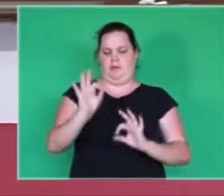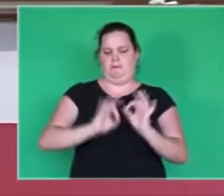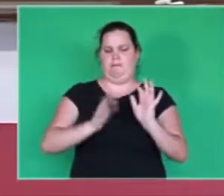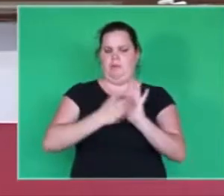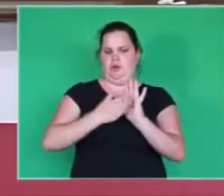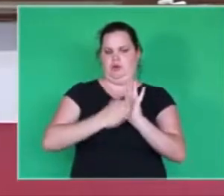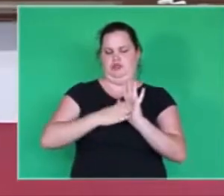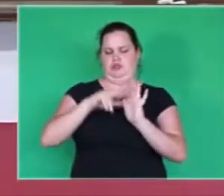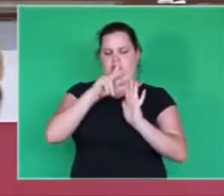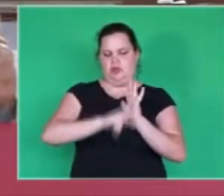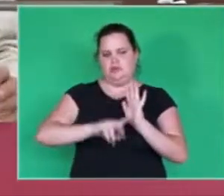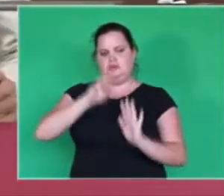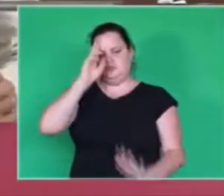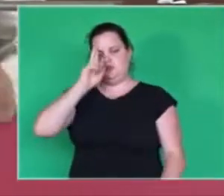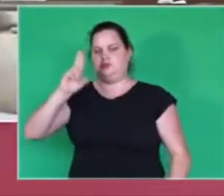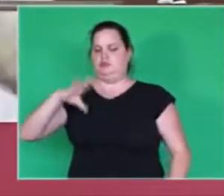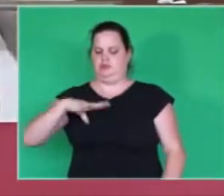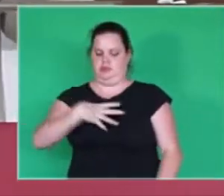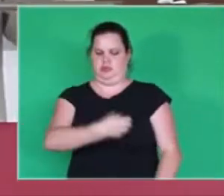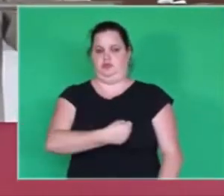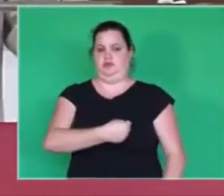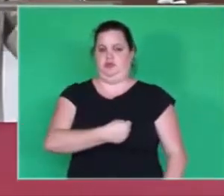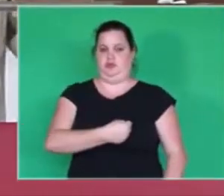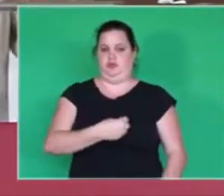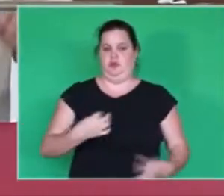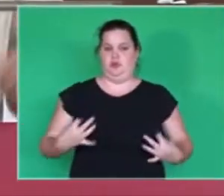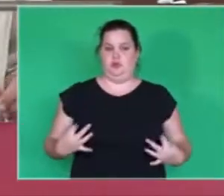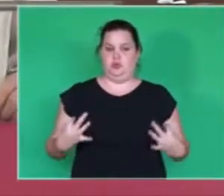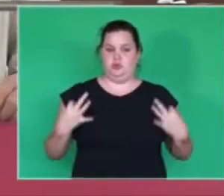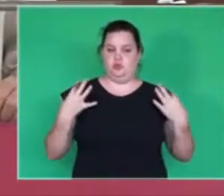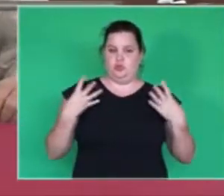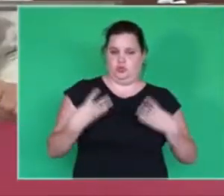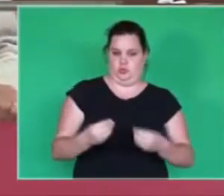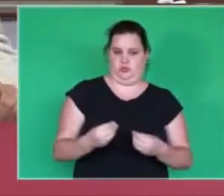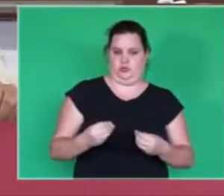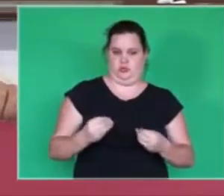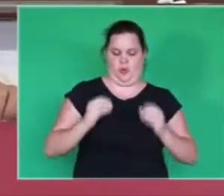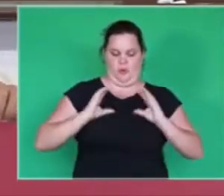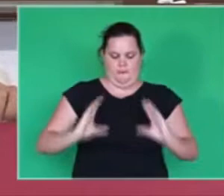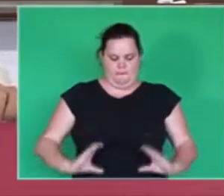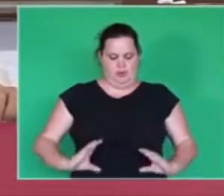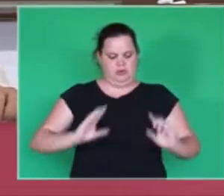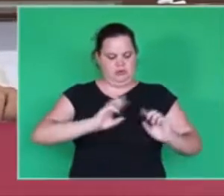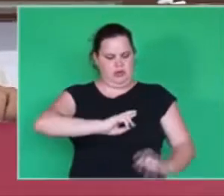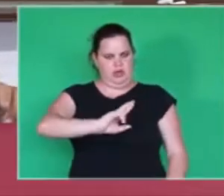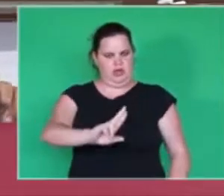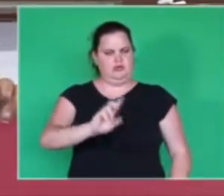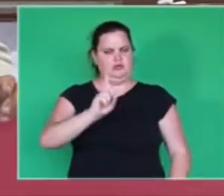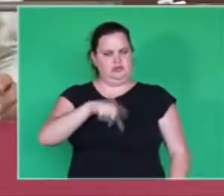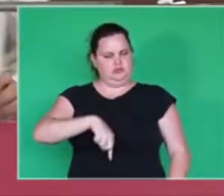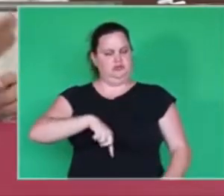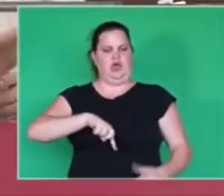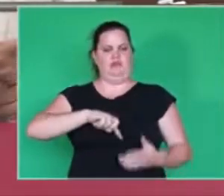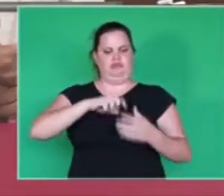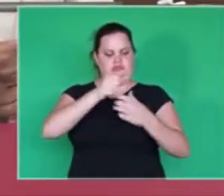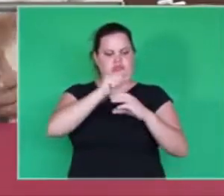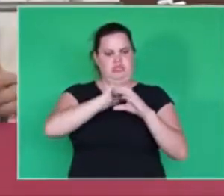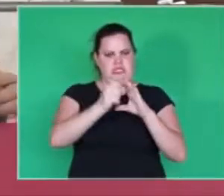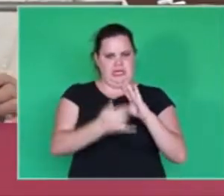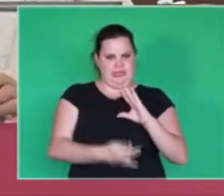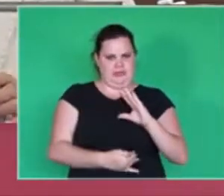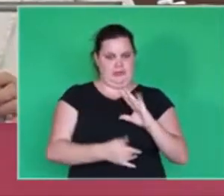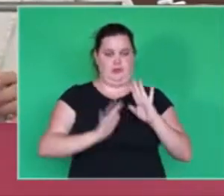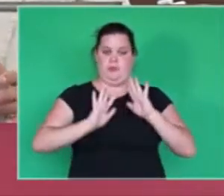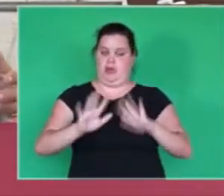they wanted to. So all the behavior of those that were religious were all in that manner. And what happened when